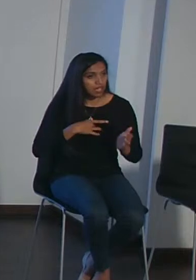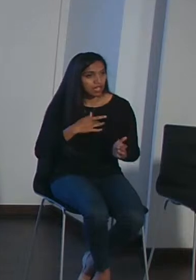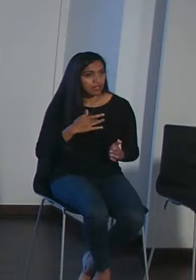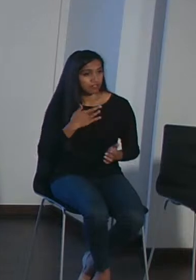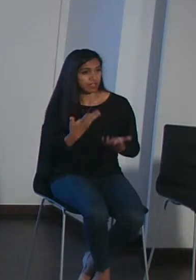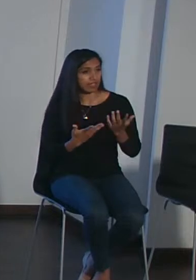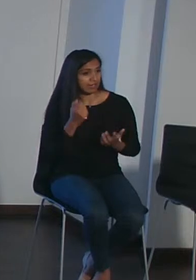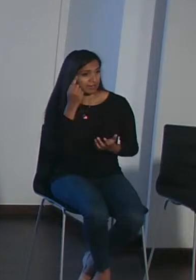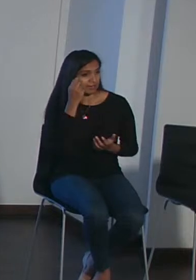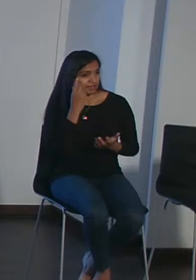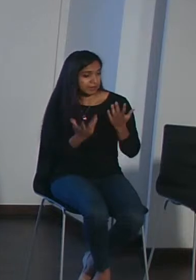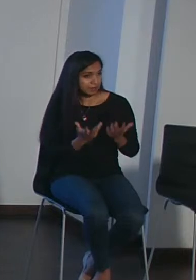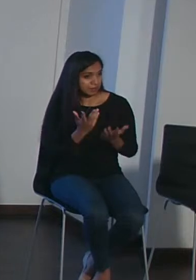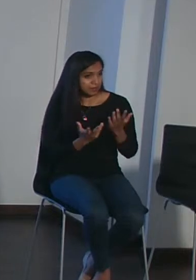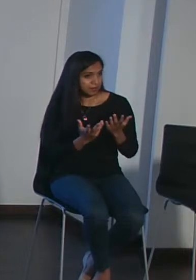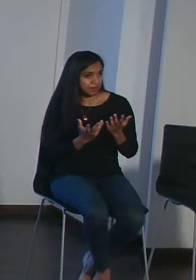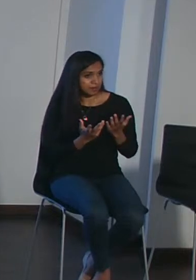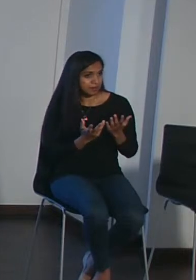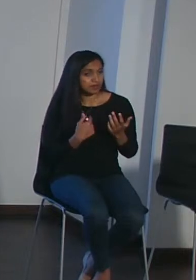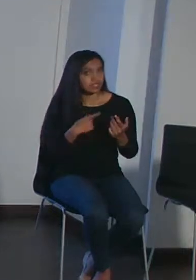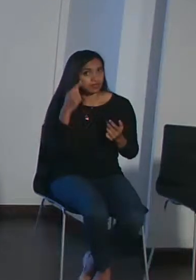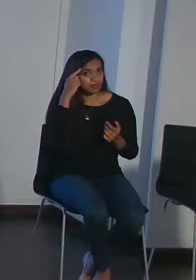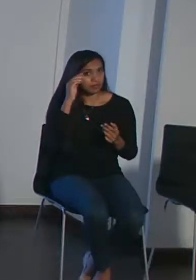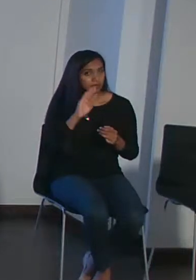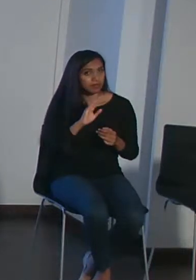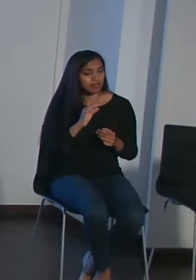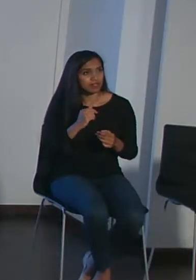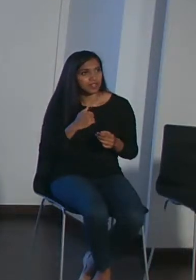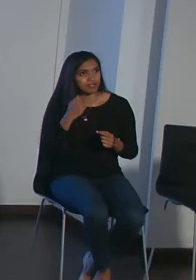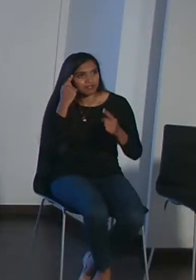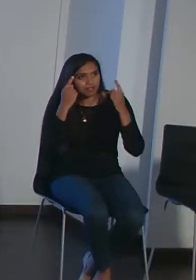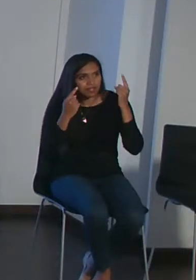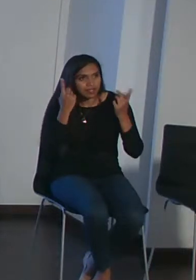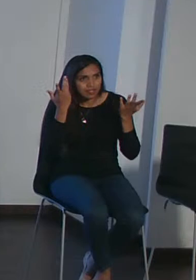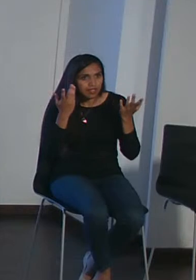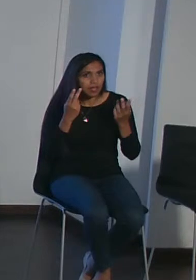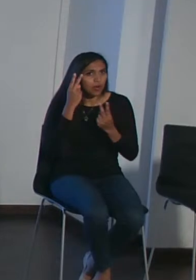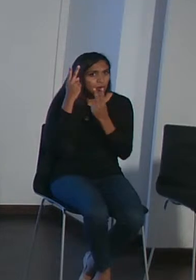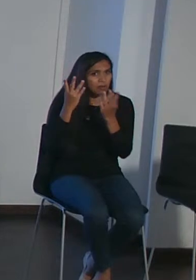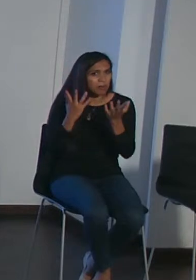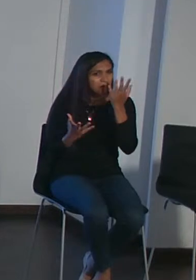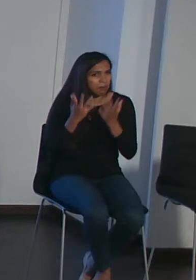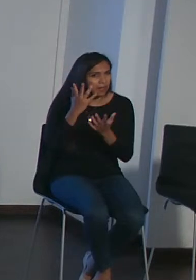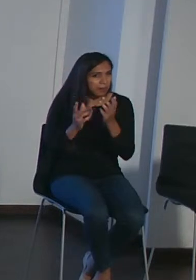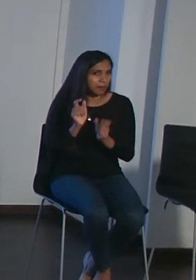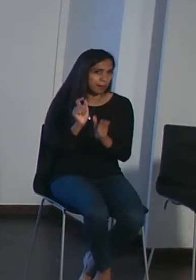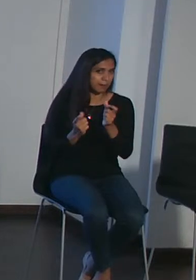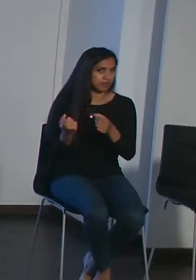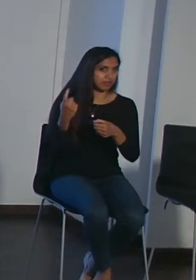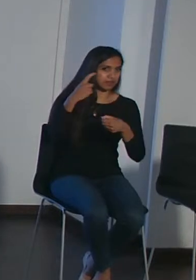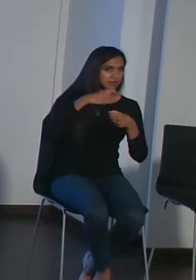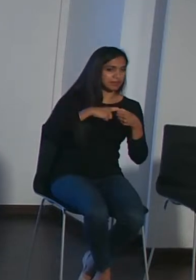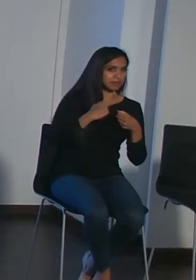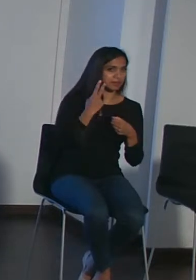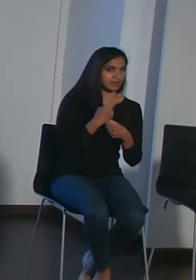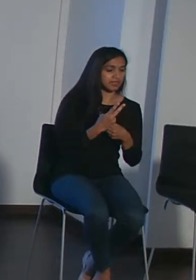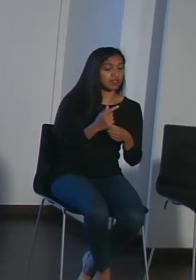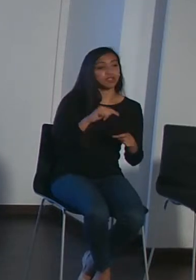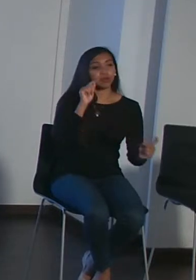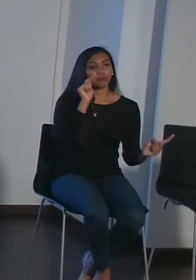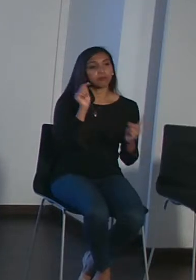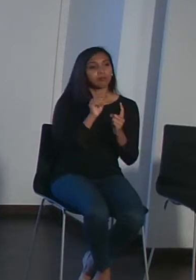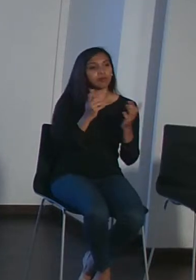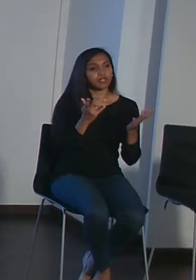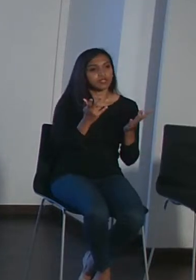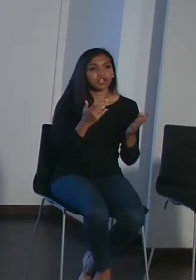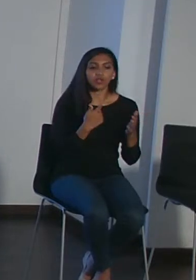and in the back of my head, I'm hoping someone will attend. But the point is to take that